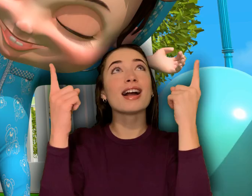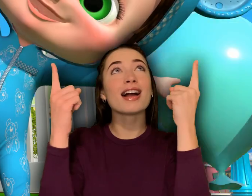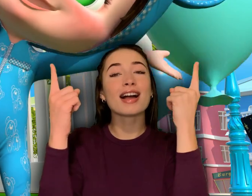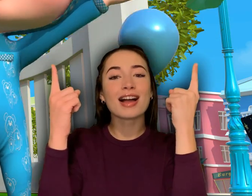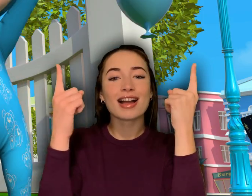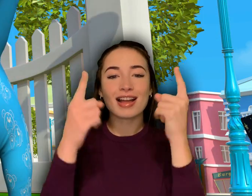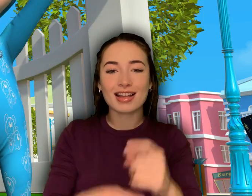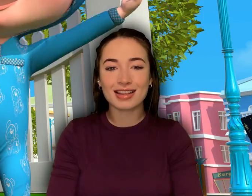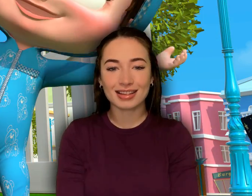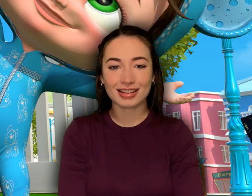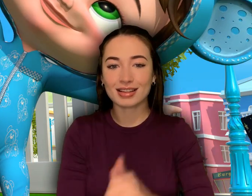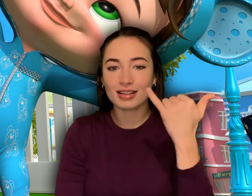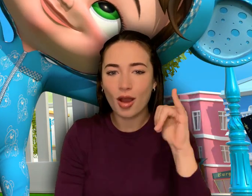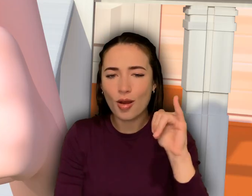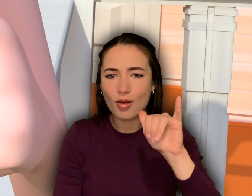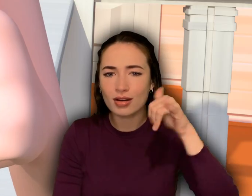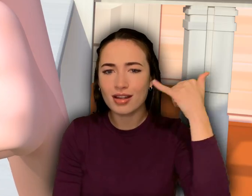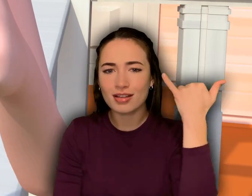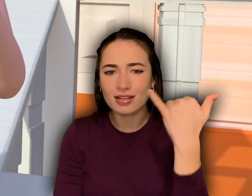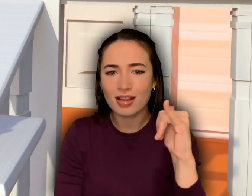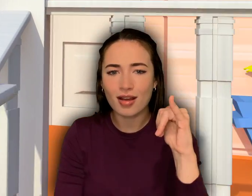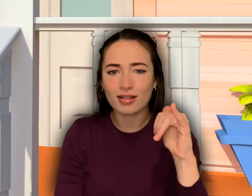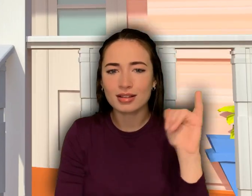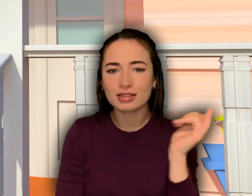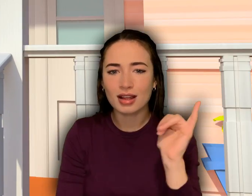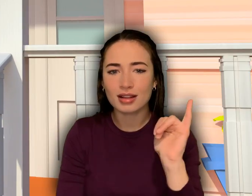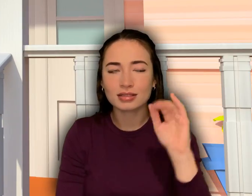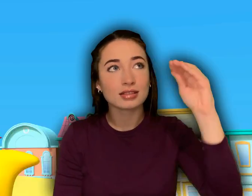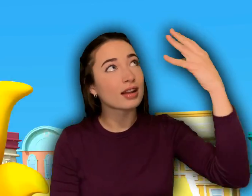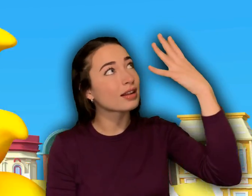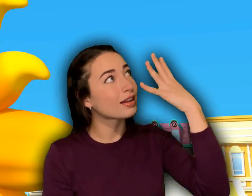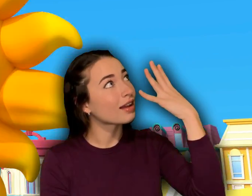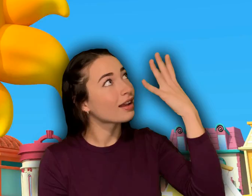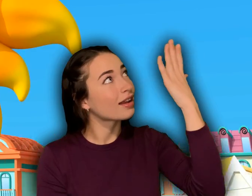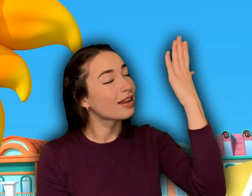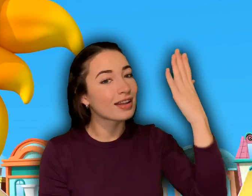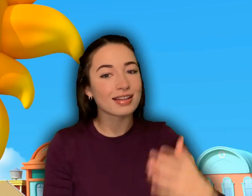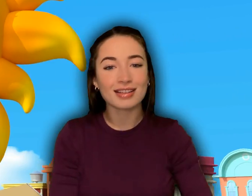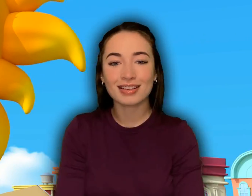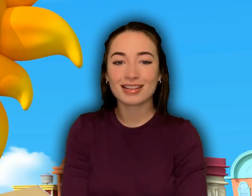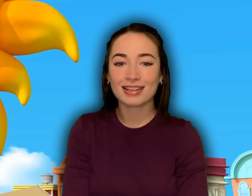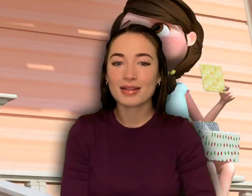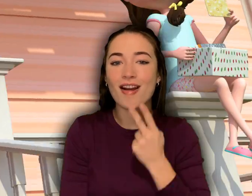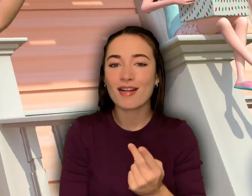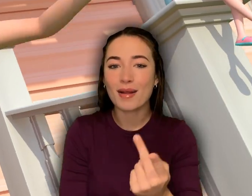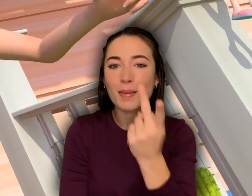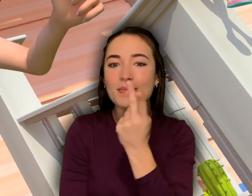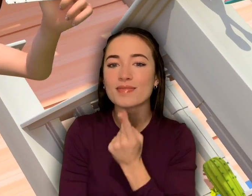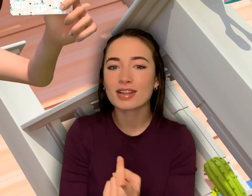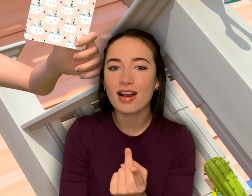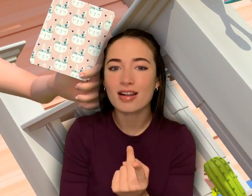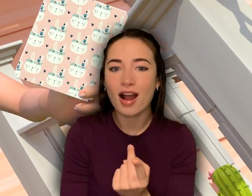Like the sky Yellow color, yellow color The sun's up high Pink